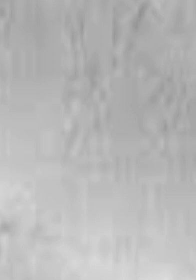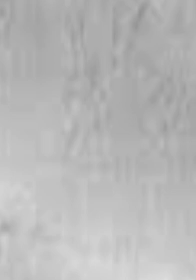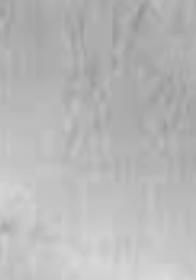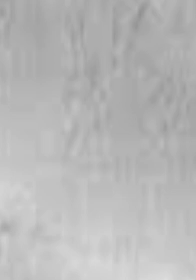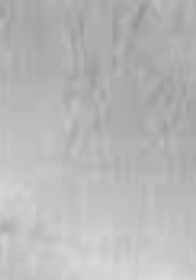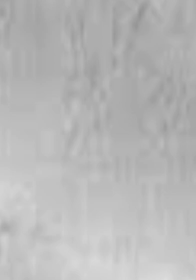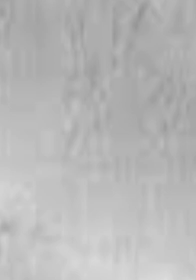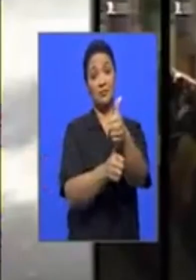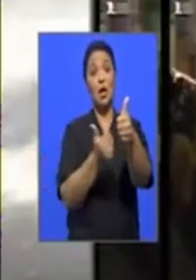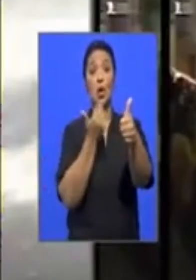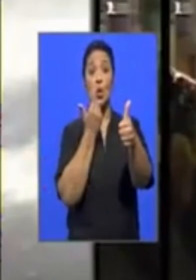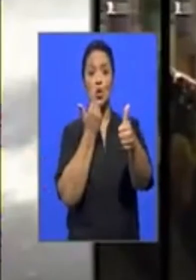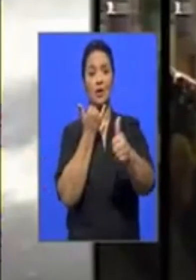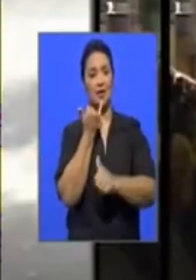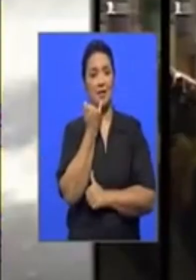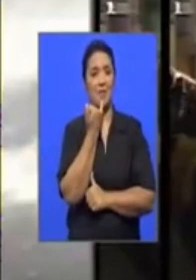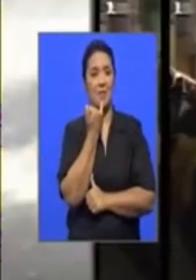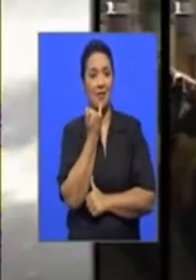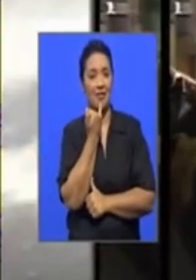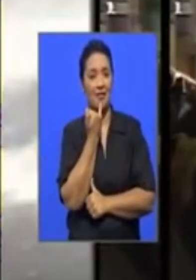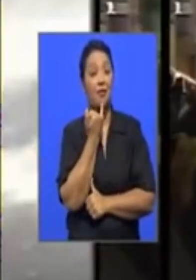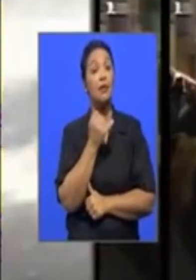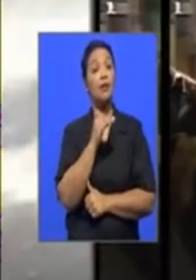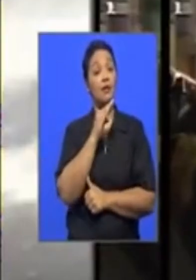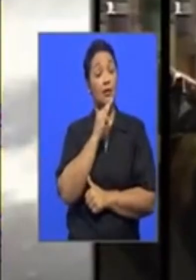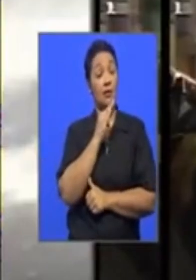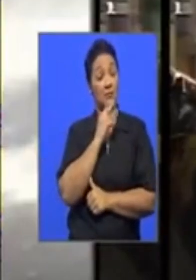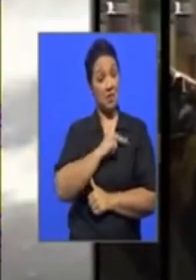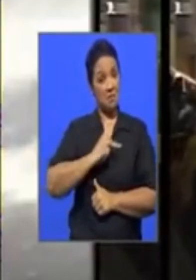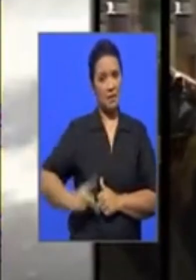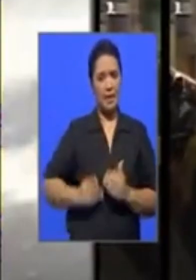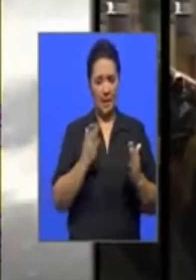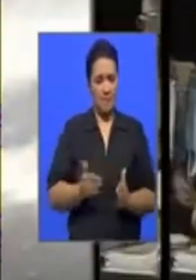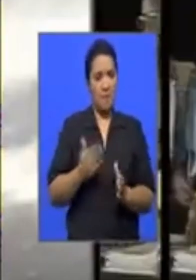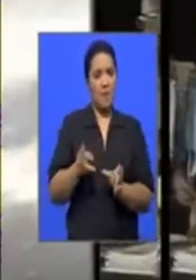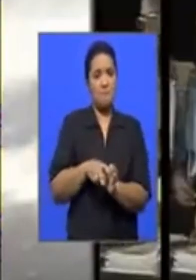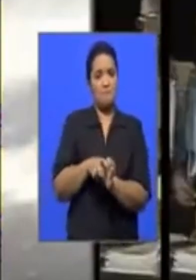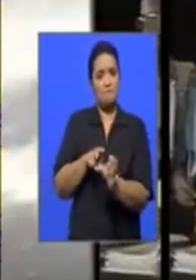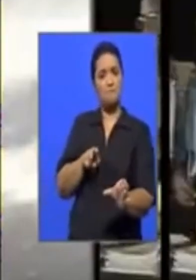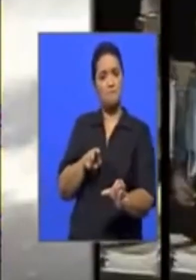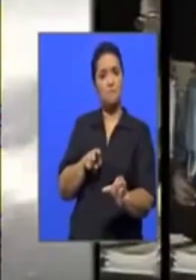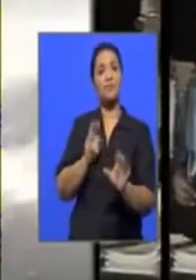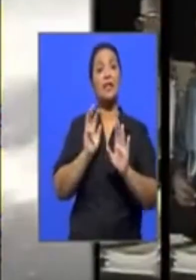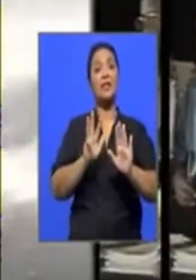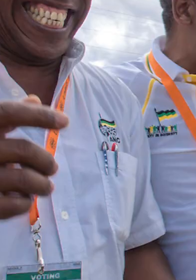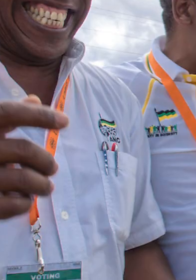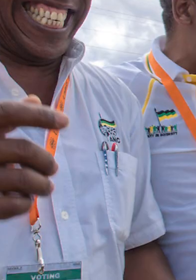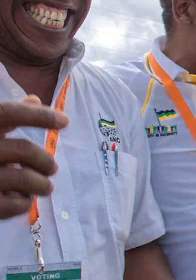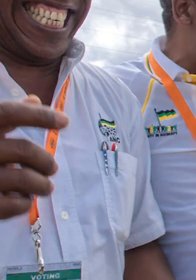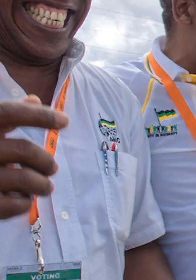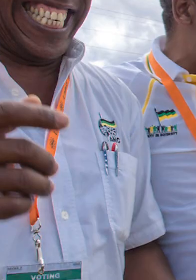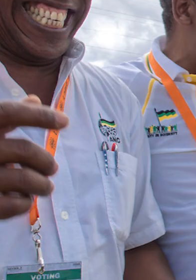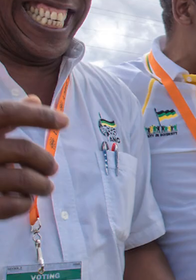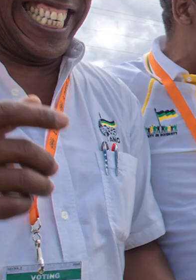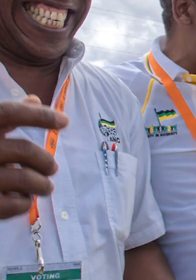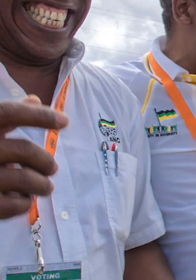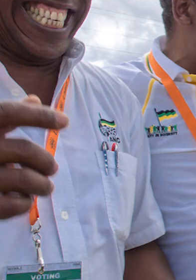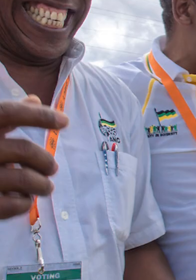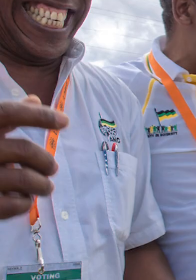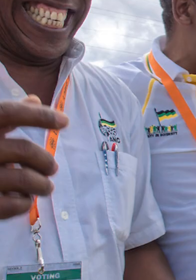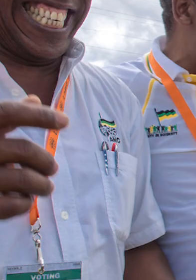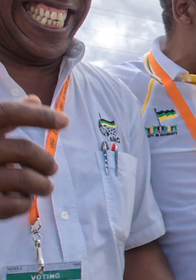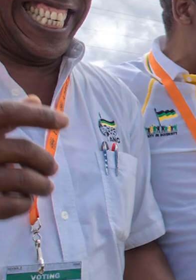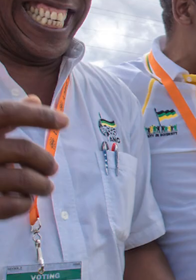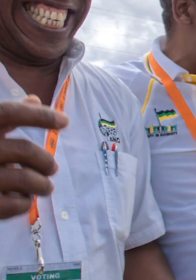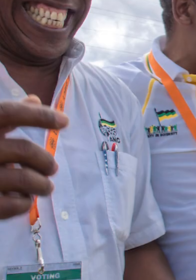ANC, because some members of the Black Consciousness movement, such as Tokyo President Cyril Ramaphosa, later left the